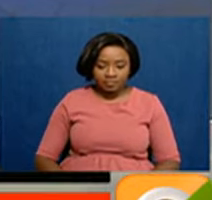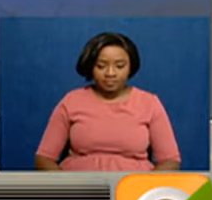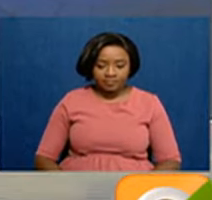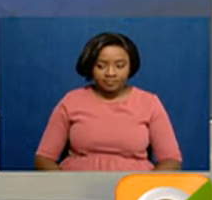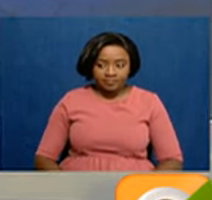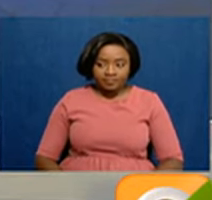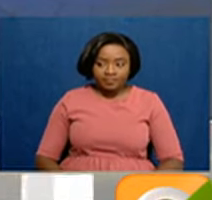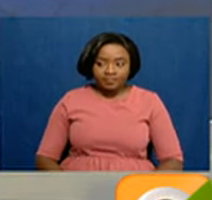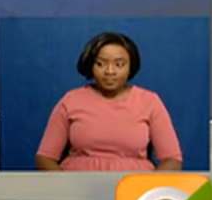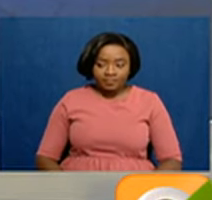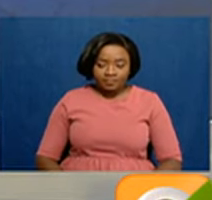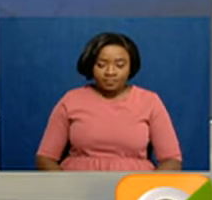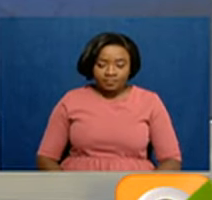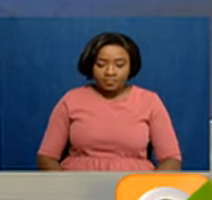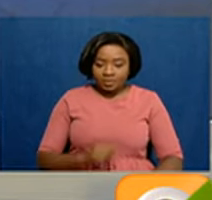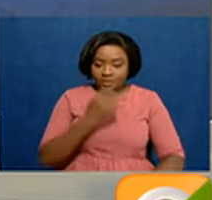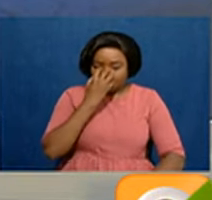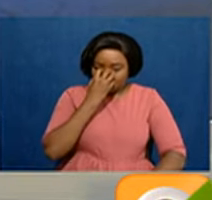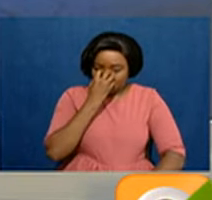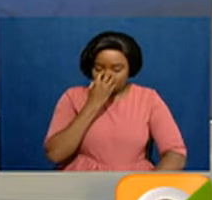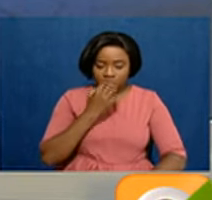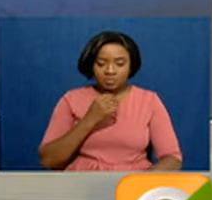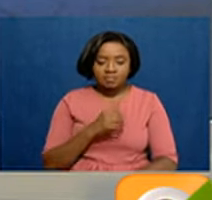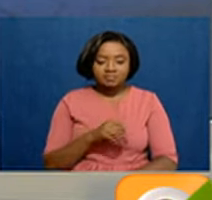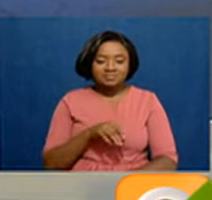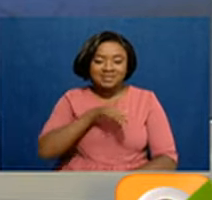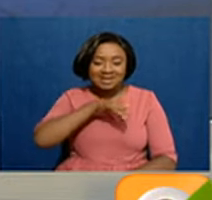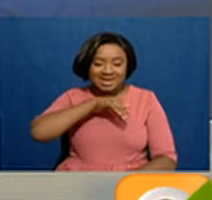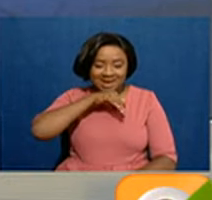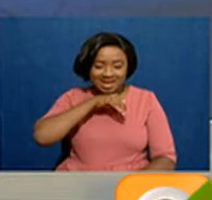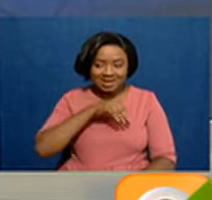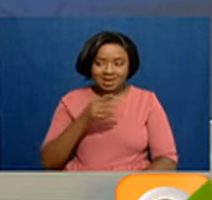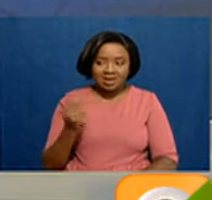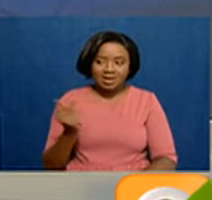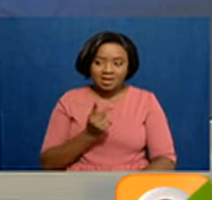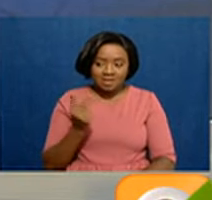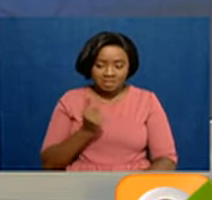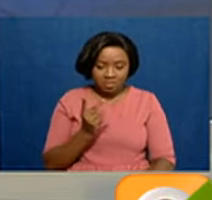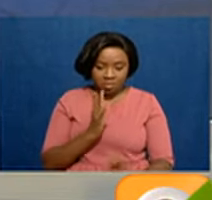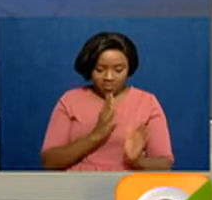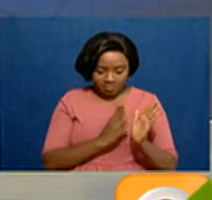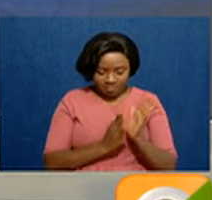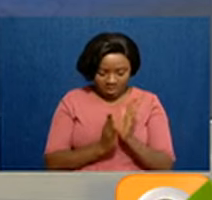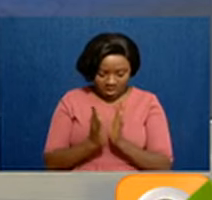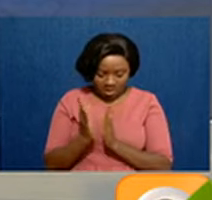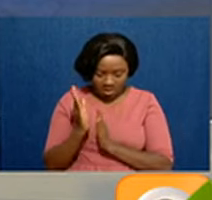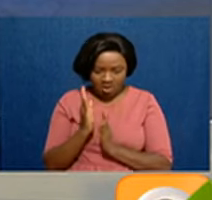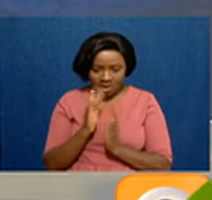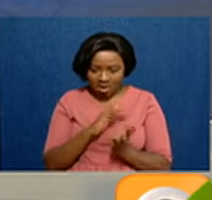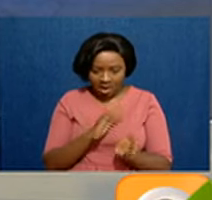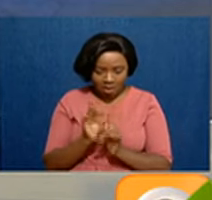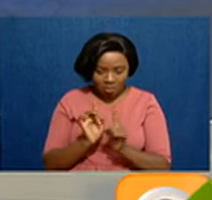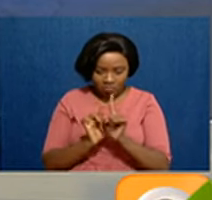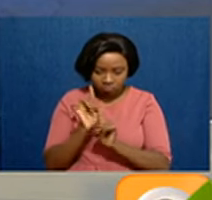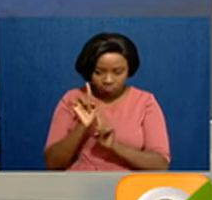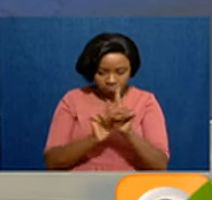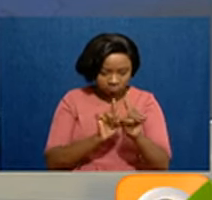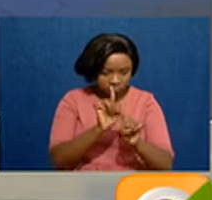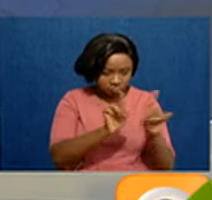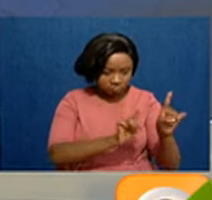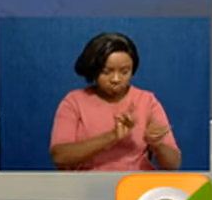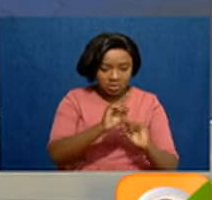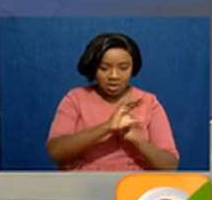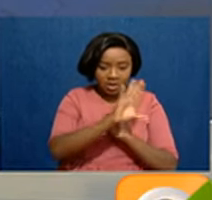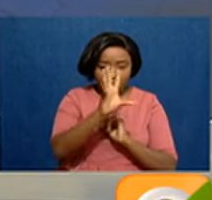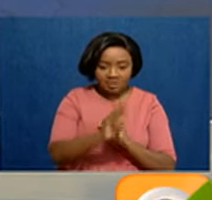Now, President William Ruto and former Prime Minister Raila Odinga have crafted a detailed cross-Africa campaign for the